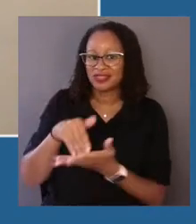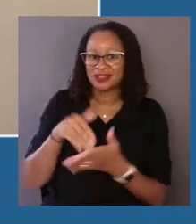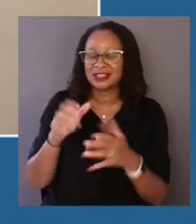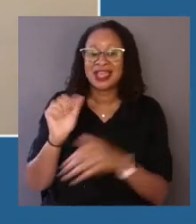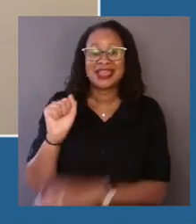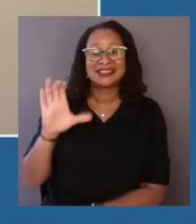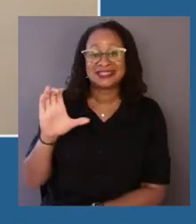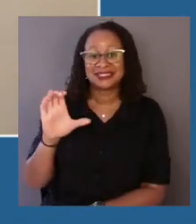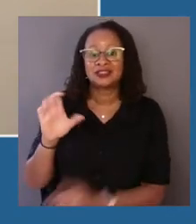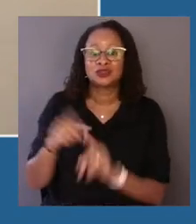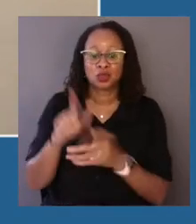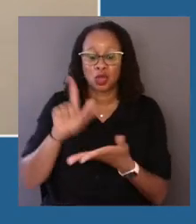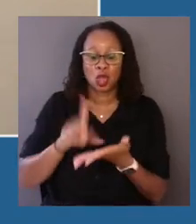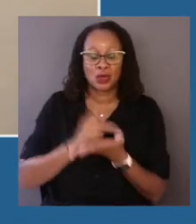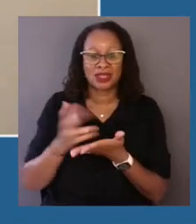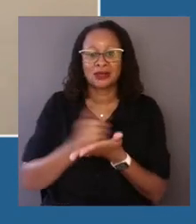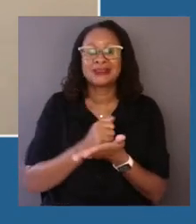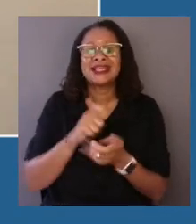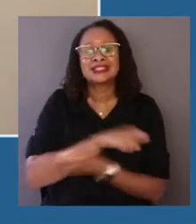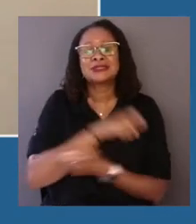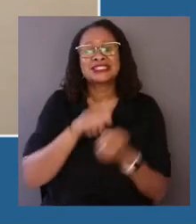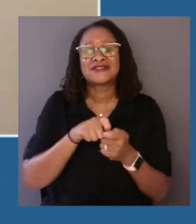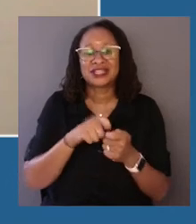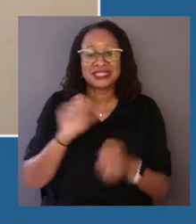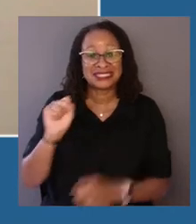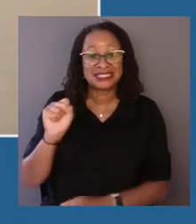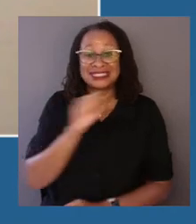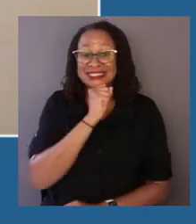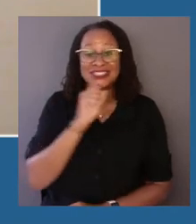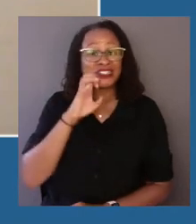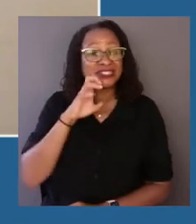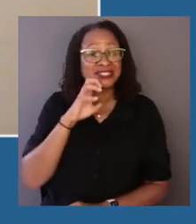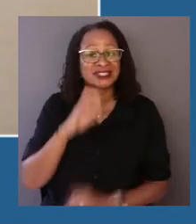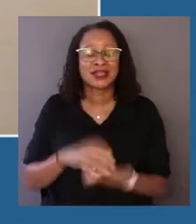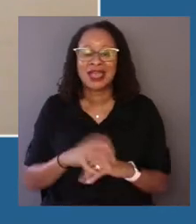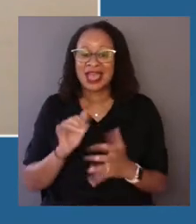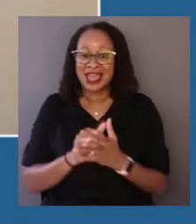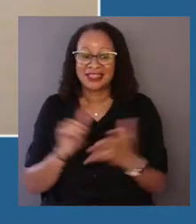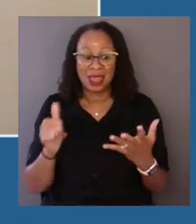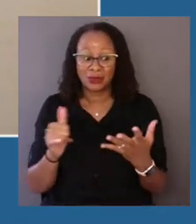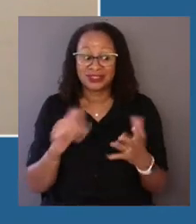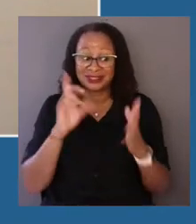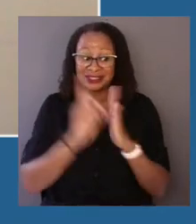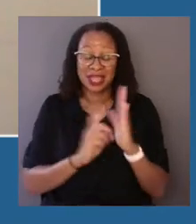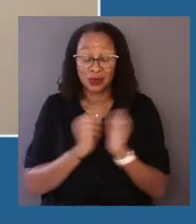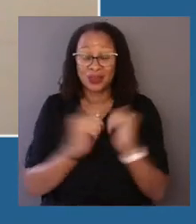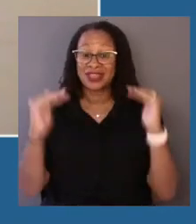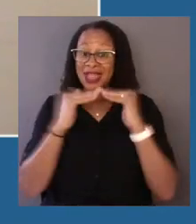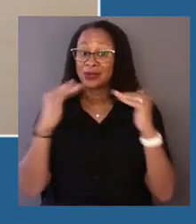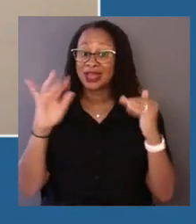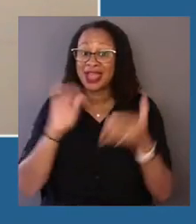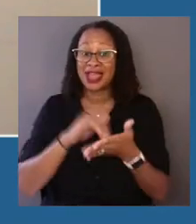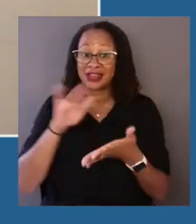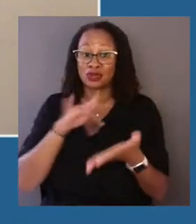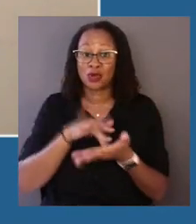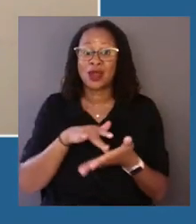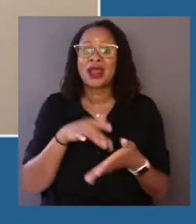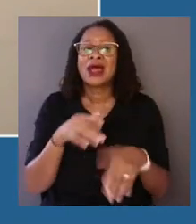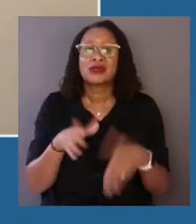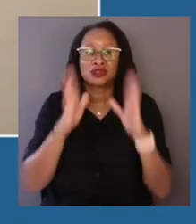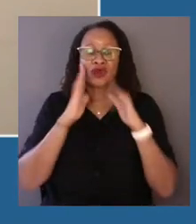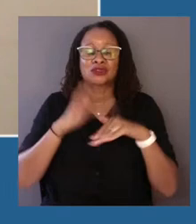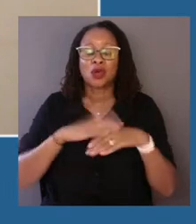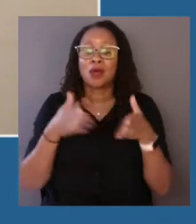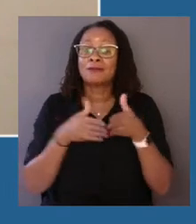Yorkers, especially seniors. And again, that effort was designed with equity at its core because it was focusing on public housing residents and those